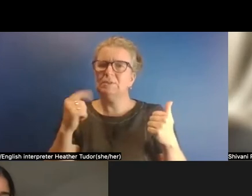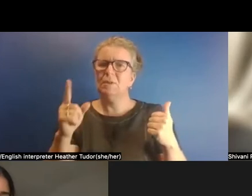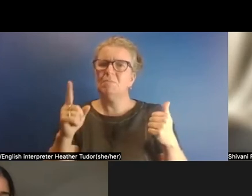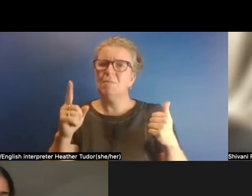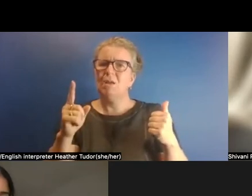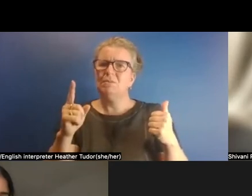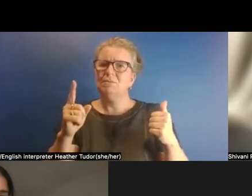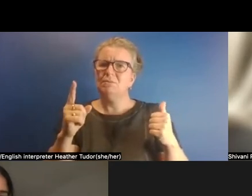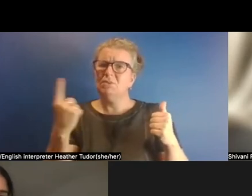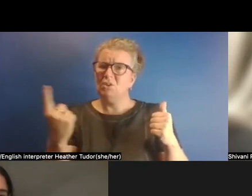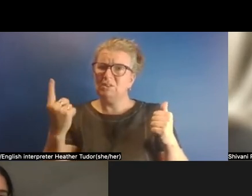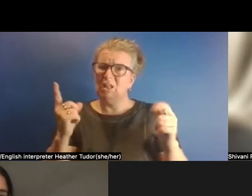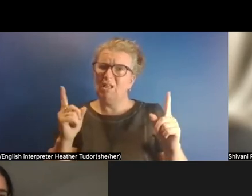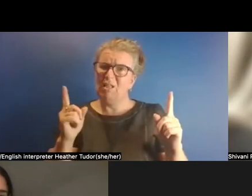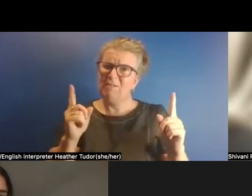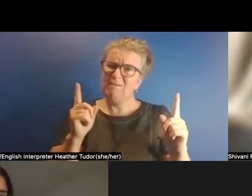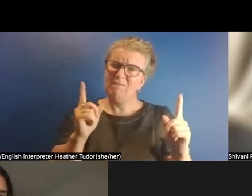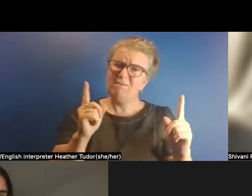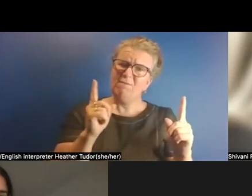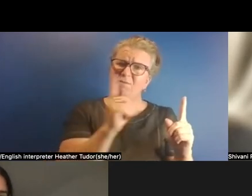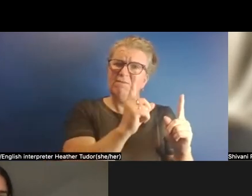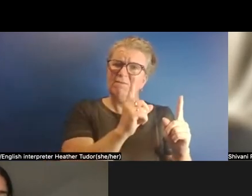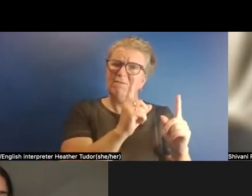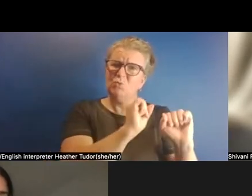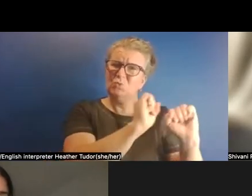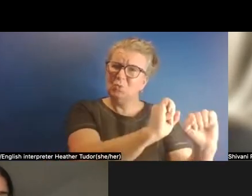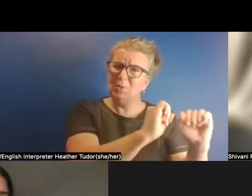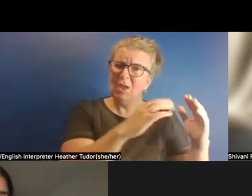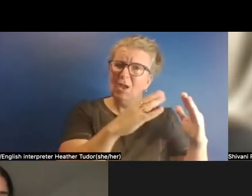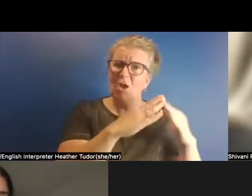her parents' house, and it's just the idea of it that,